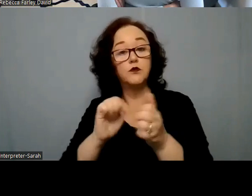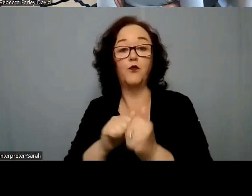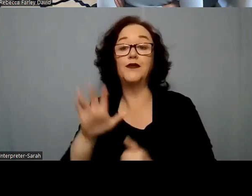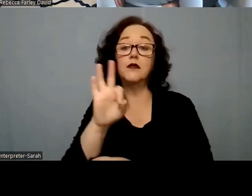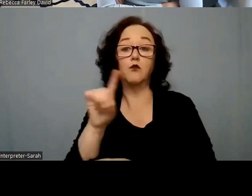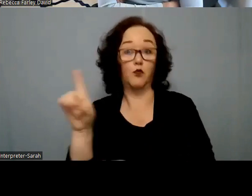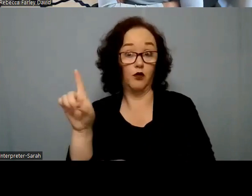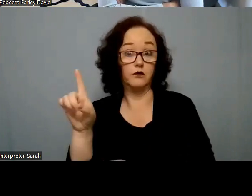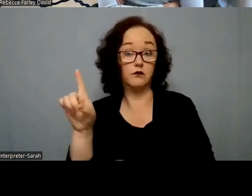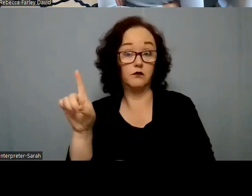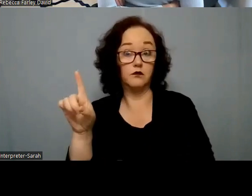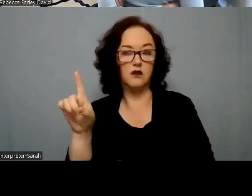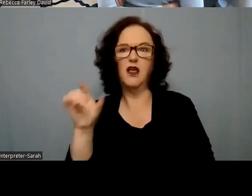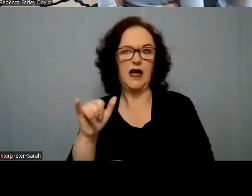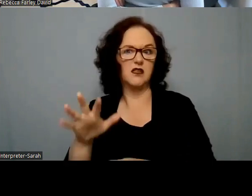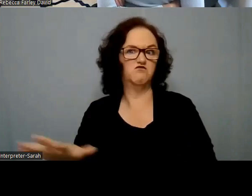also quite common.